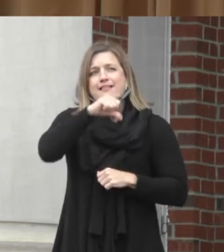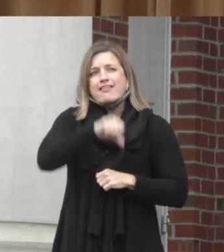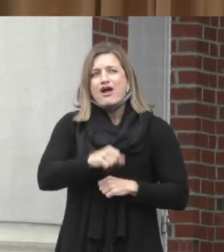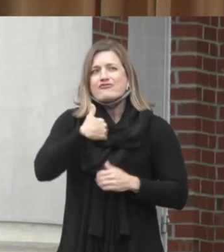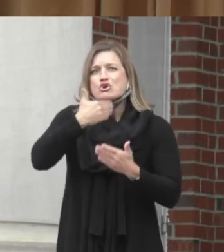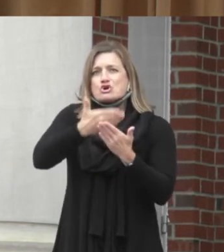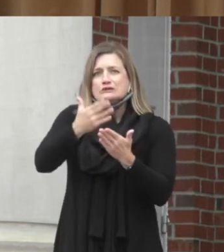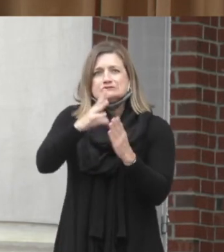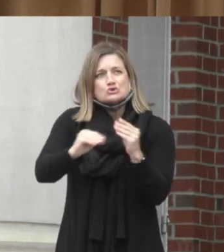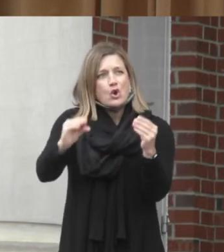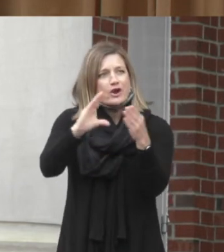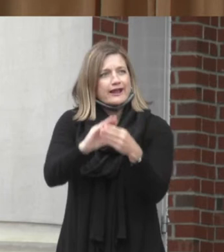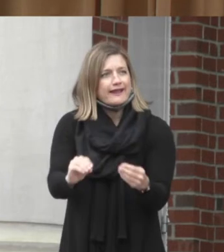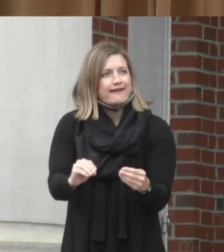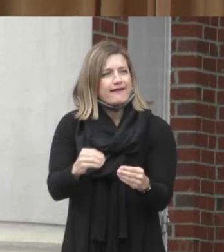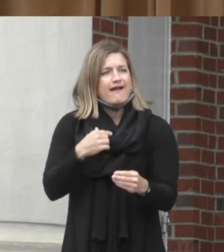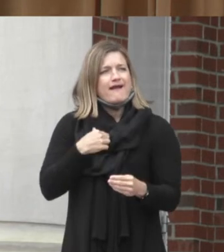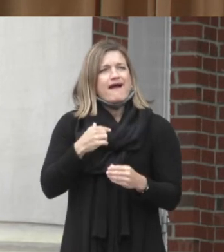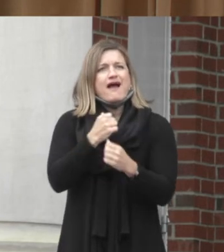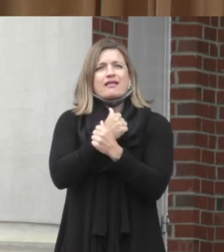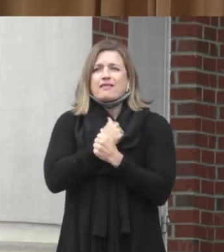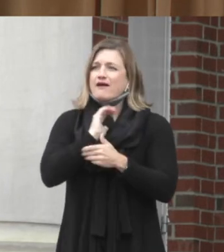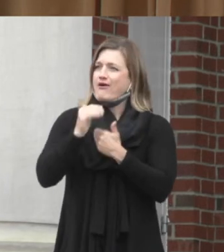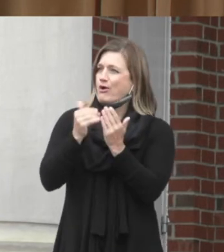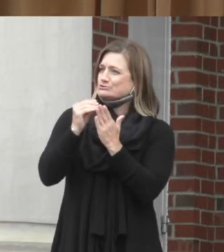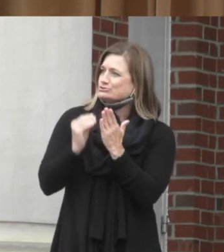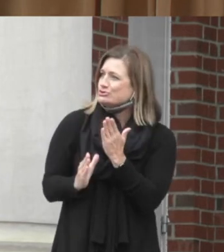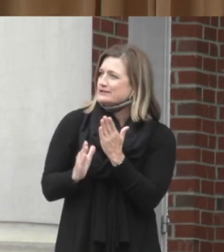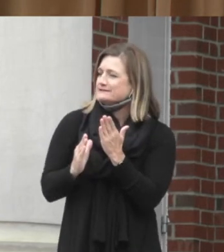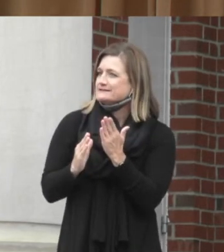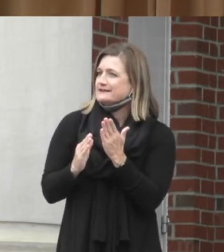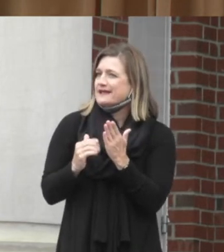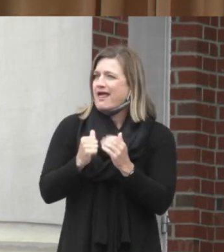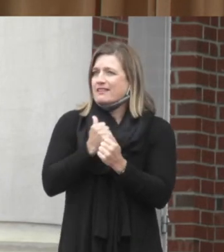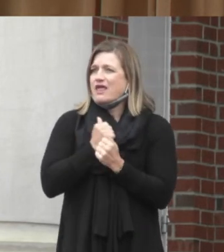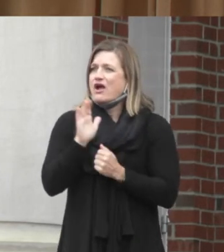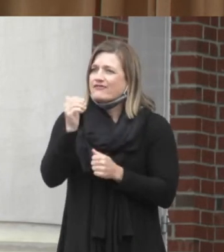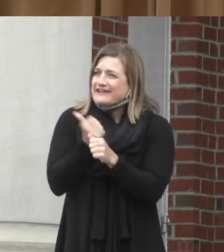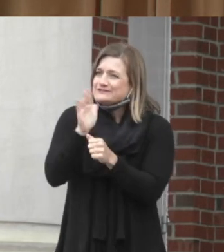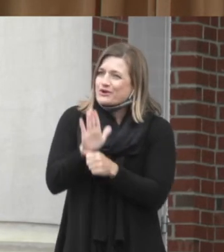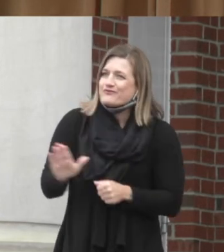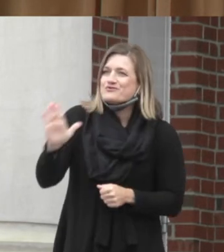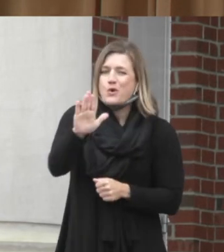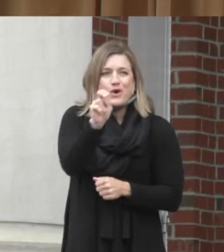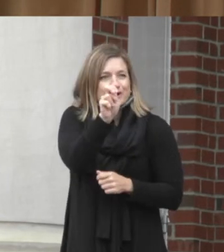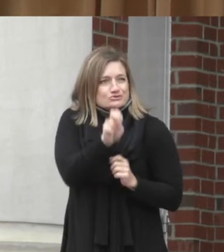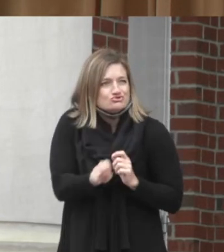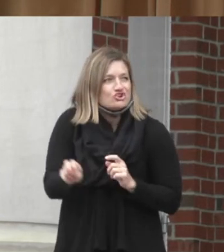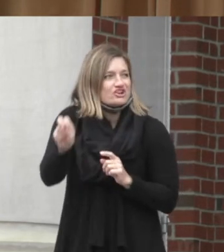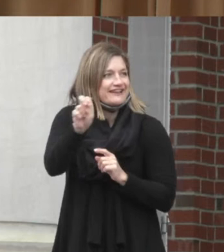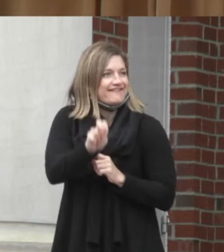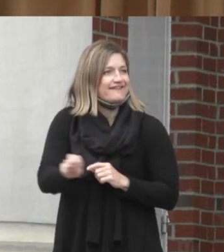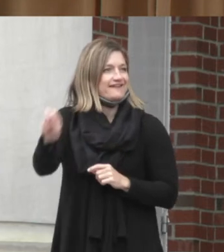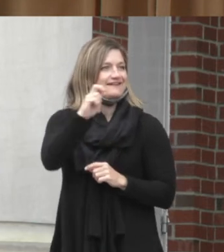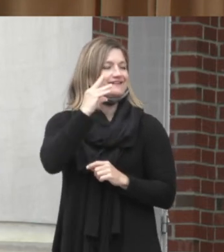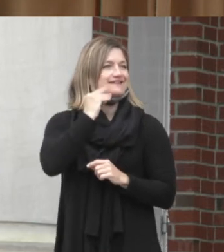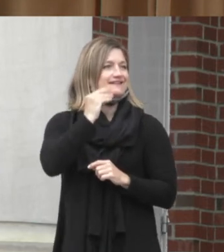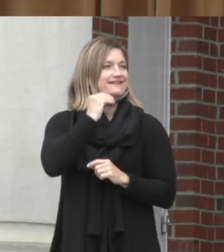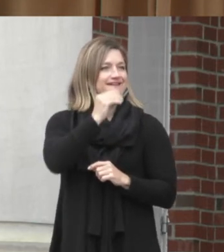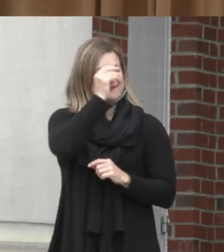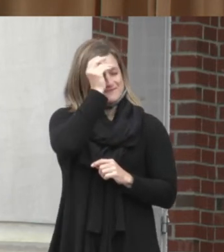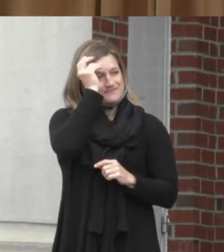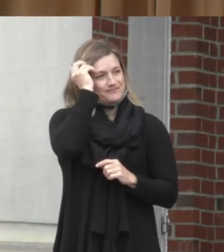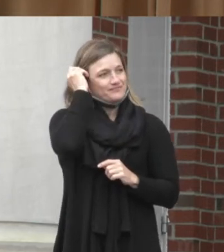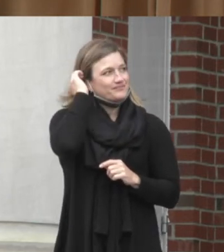our students. And I appreciate the journey each one of you have been on. And when I told you earlier to share your story, I will tell